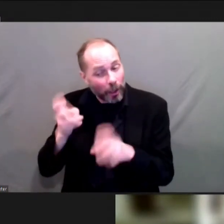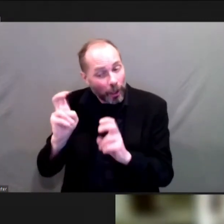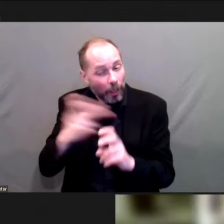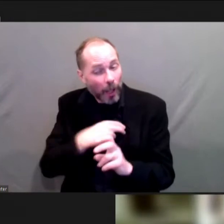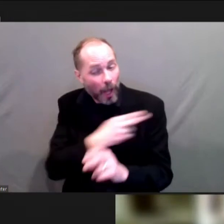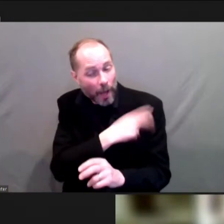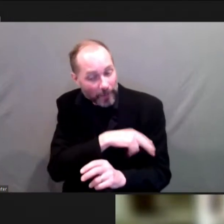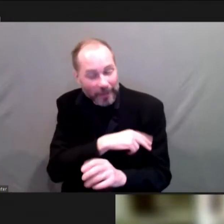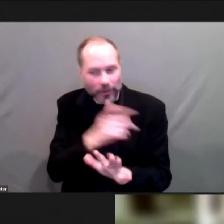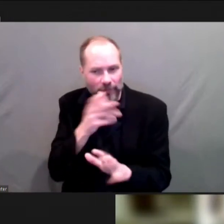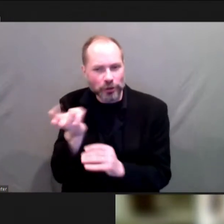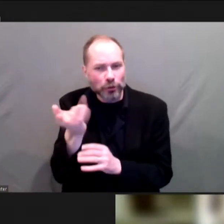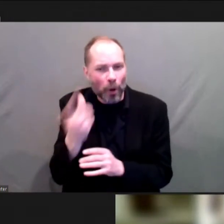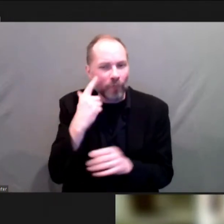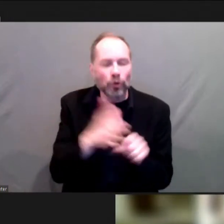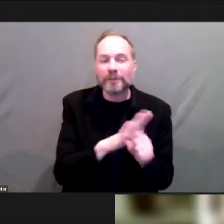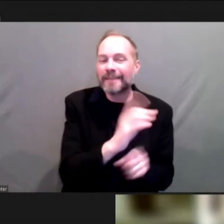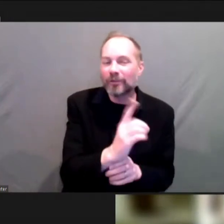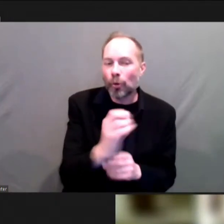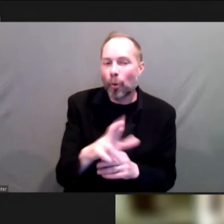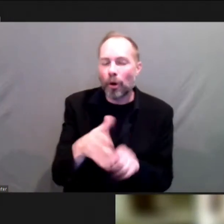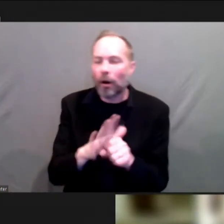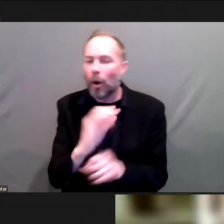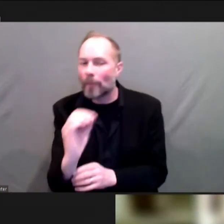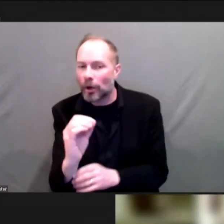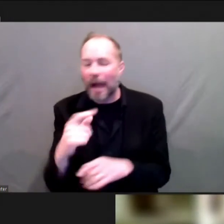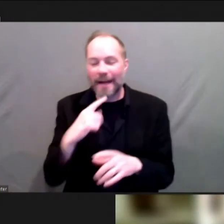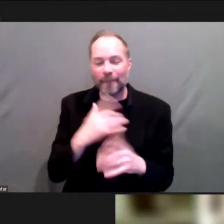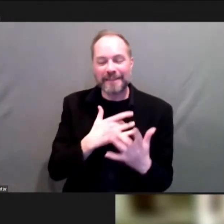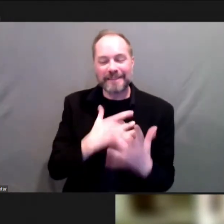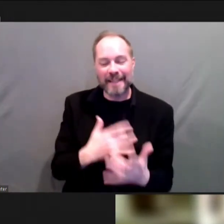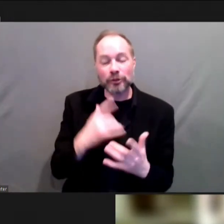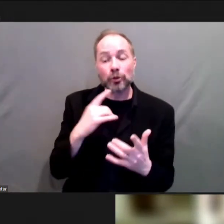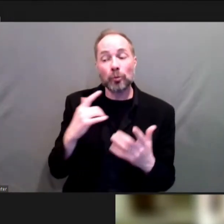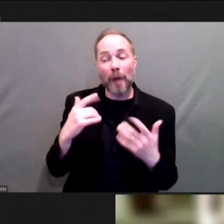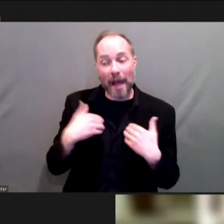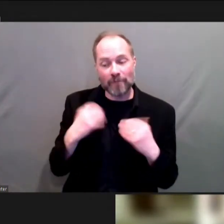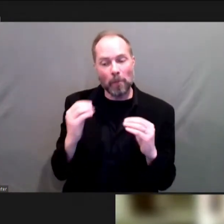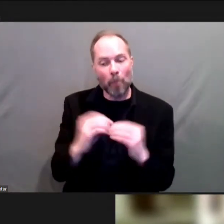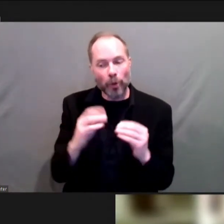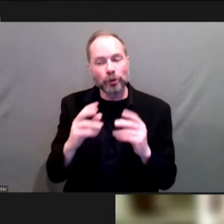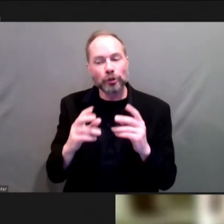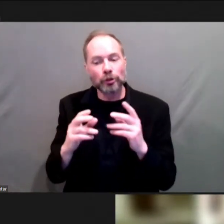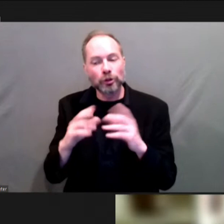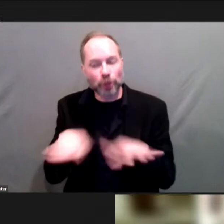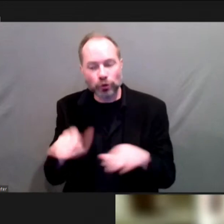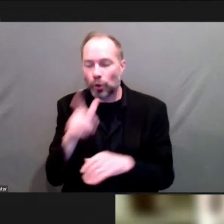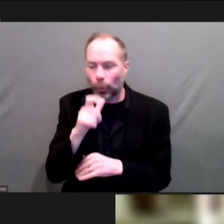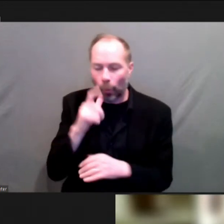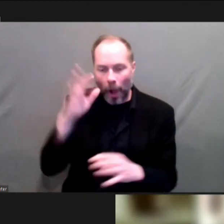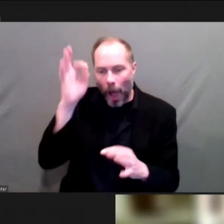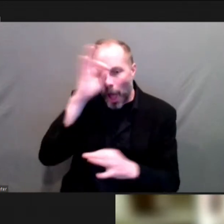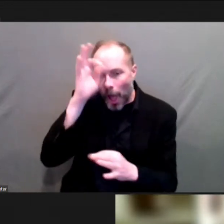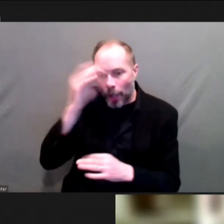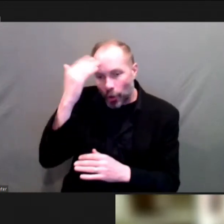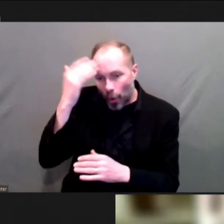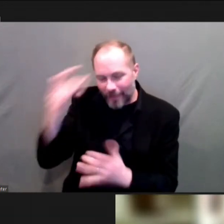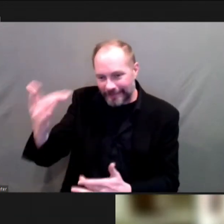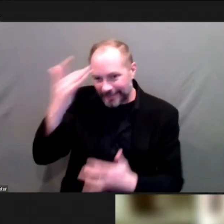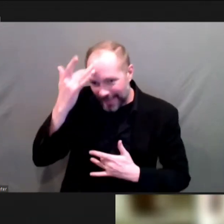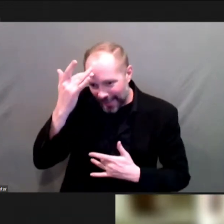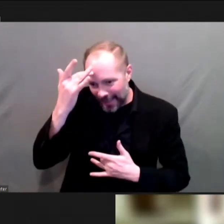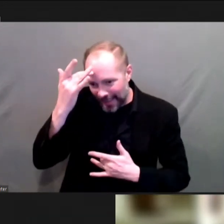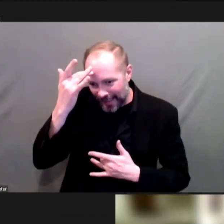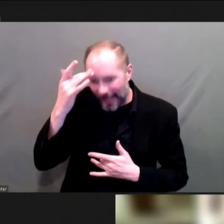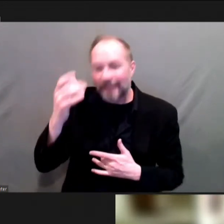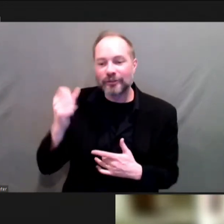for Omicron, it's very likely that there are more kids that have it and don't know, and therefore some more might be hospitalized. So I think that's the most